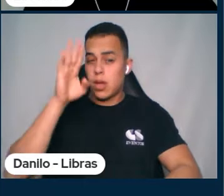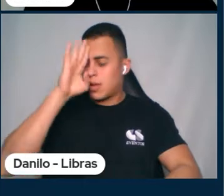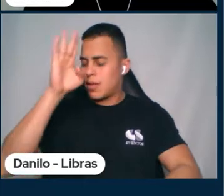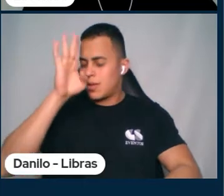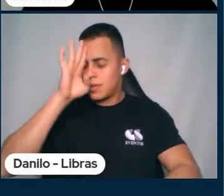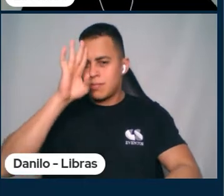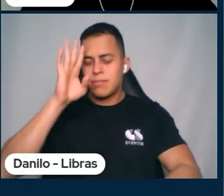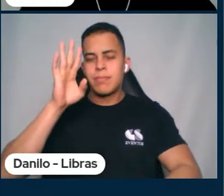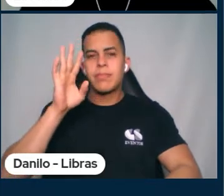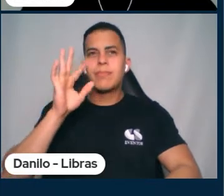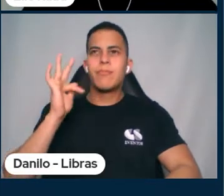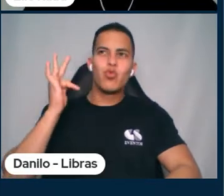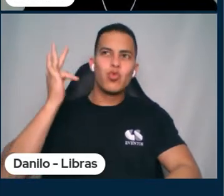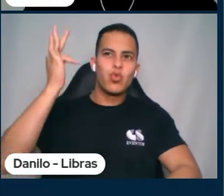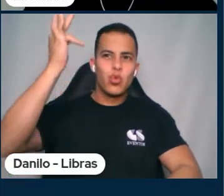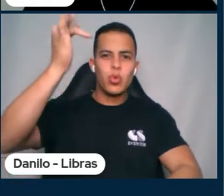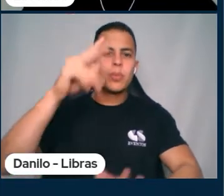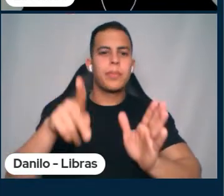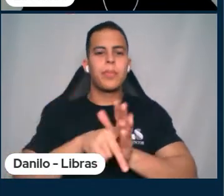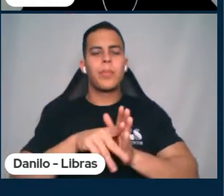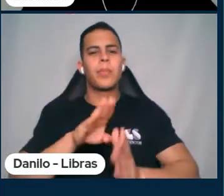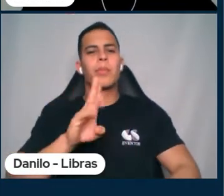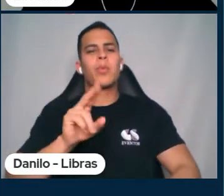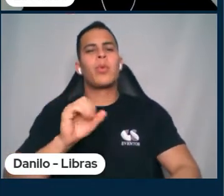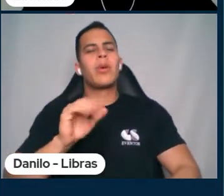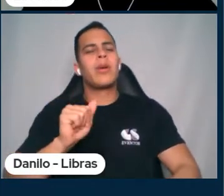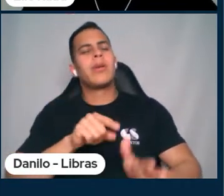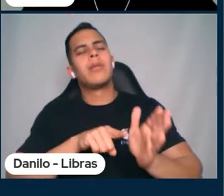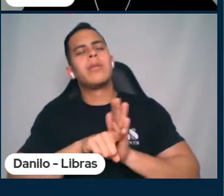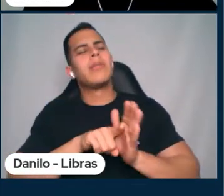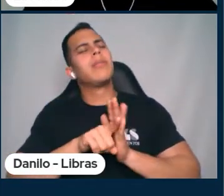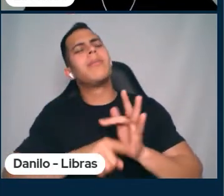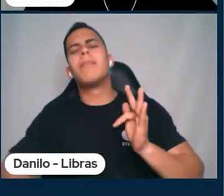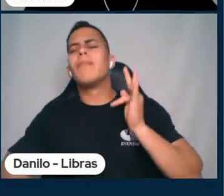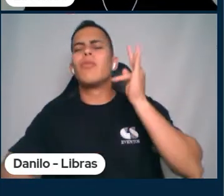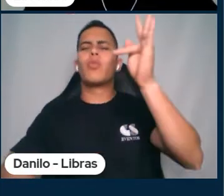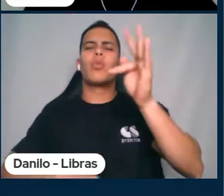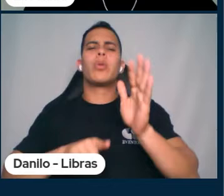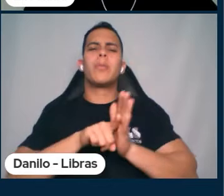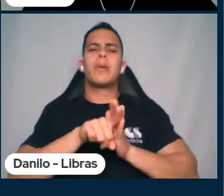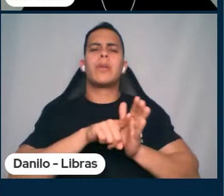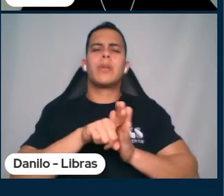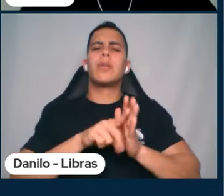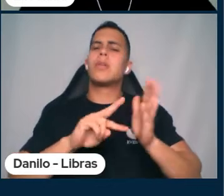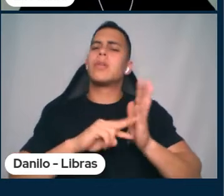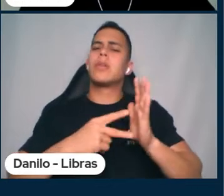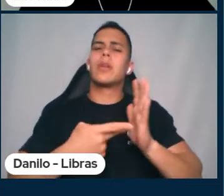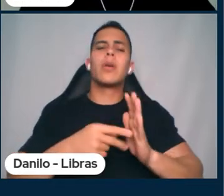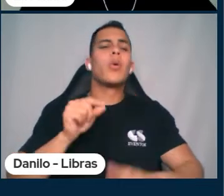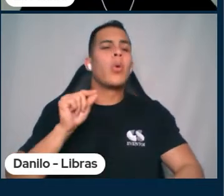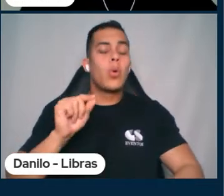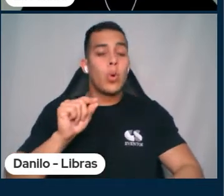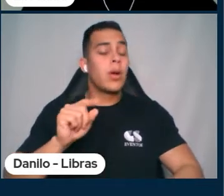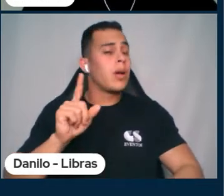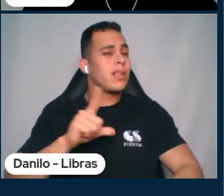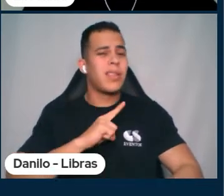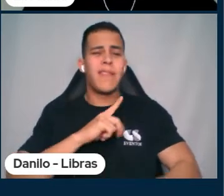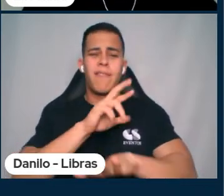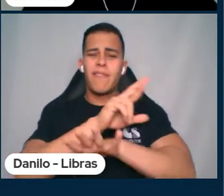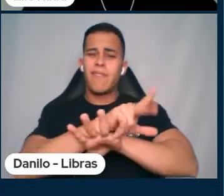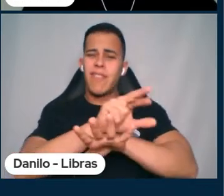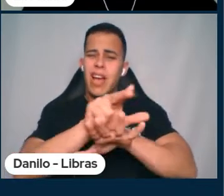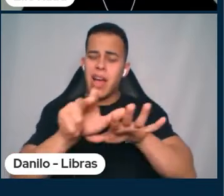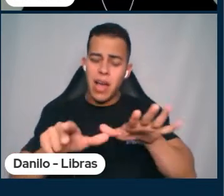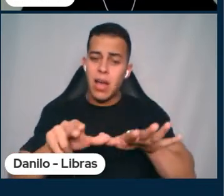see search as a conversation between a user and a machine. So it's like a question answering system, where